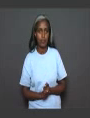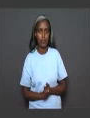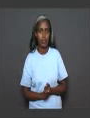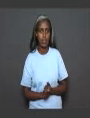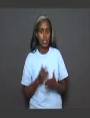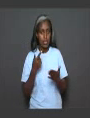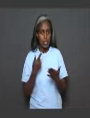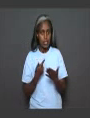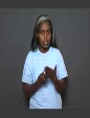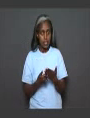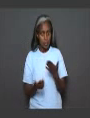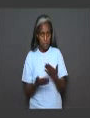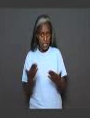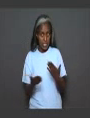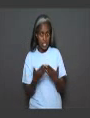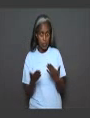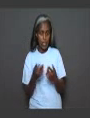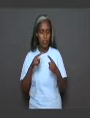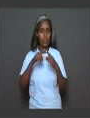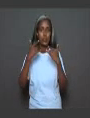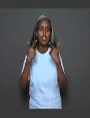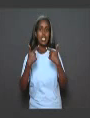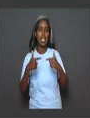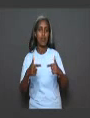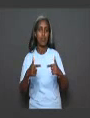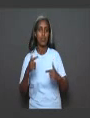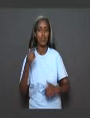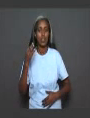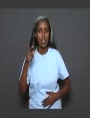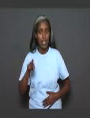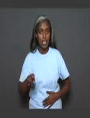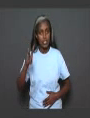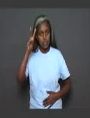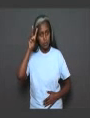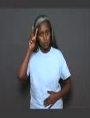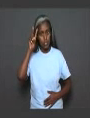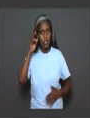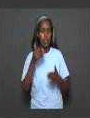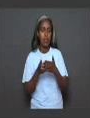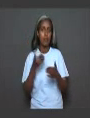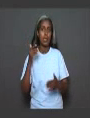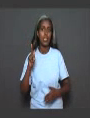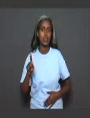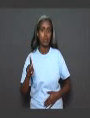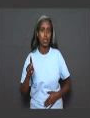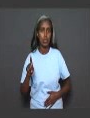This can be simplified to the limit of x squared minus